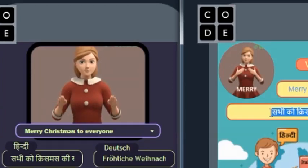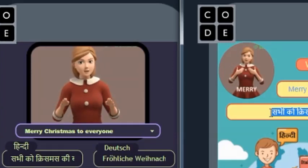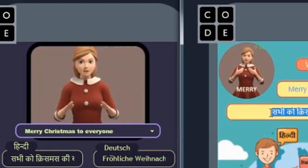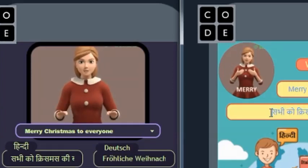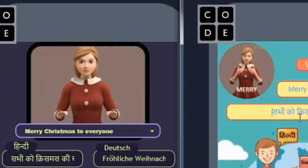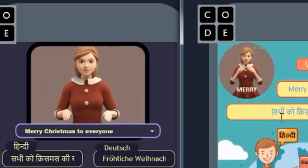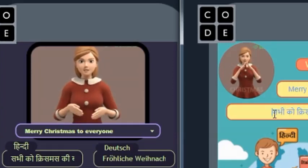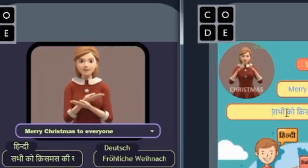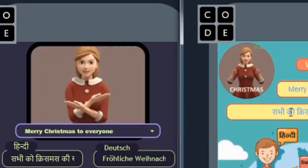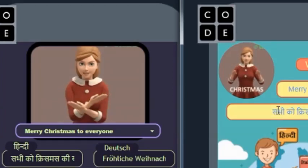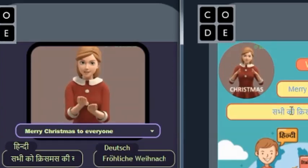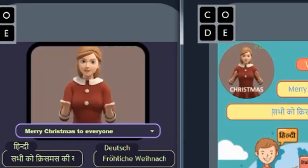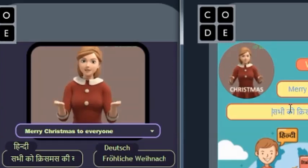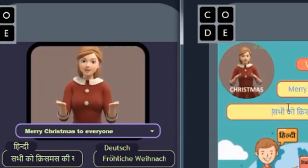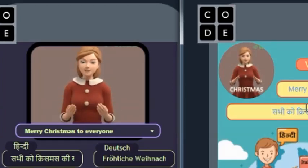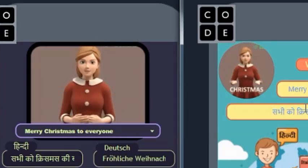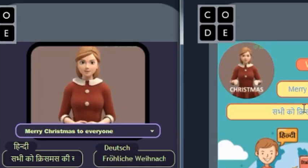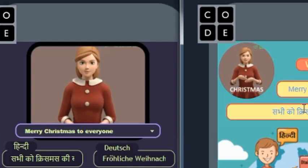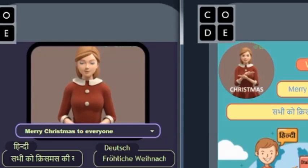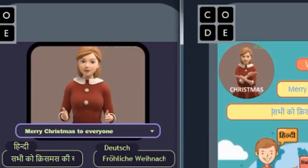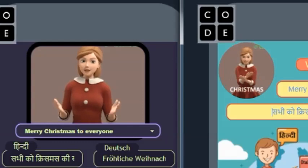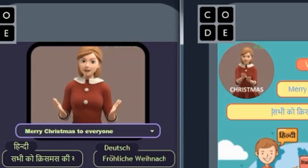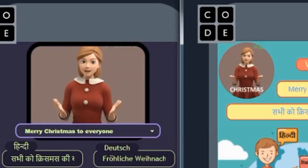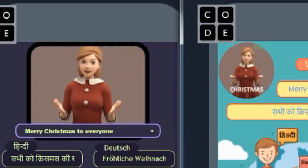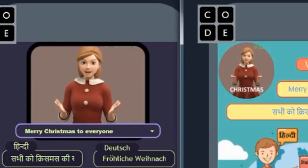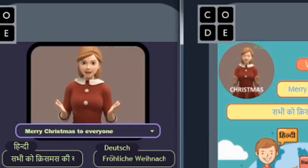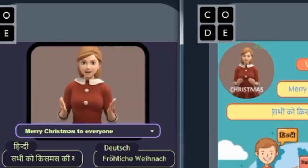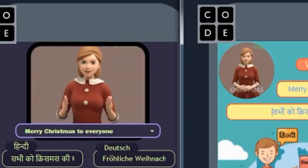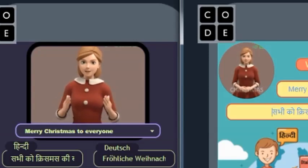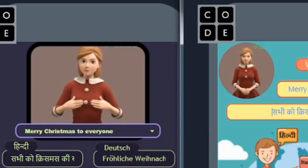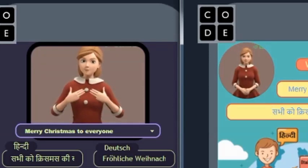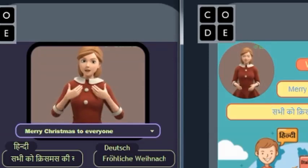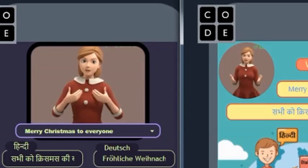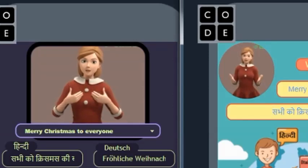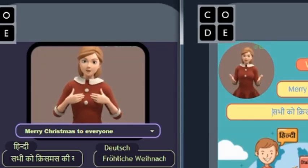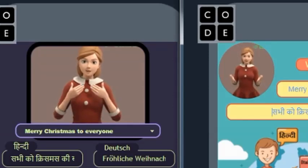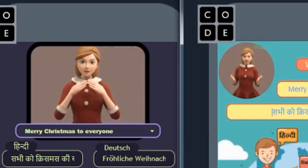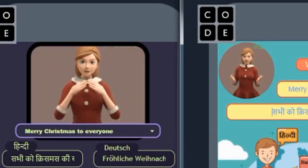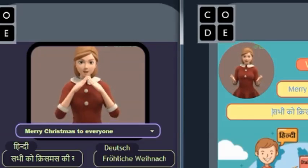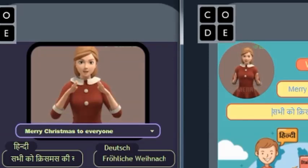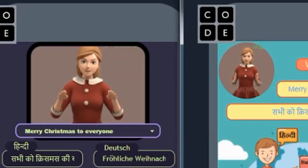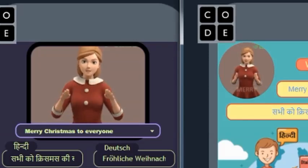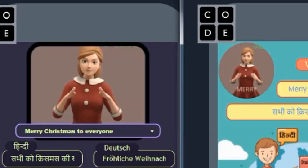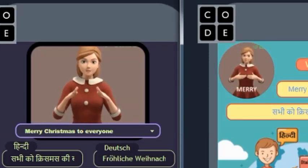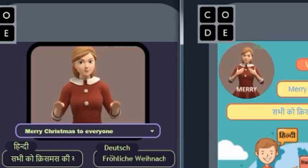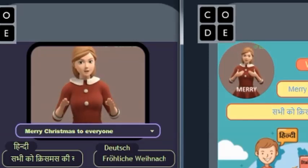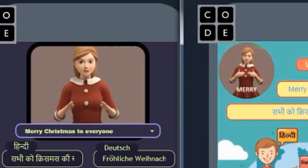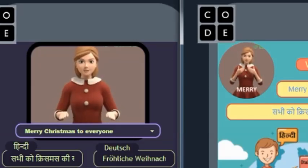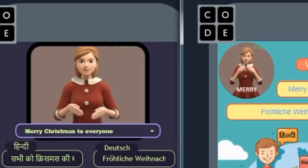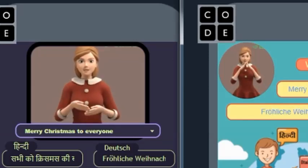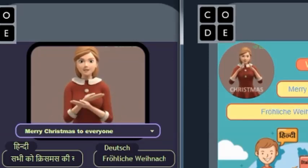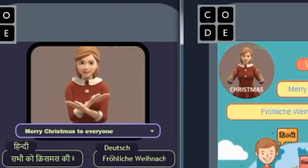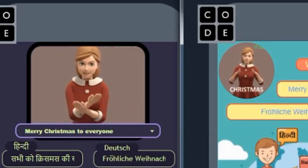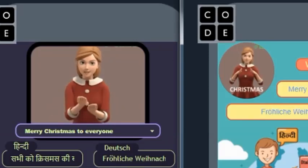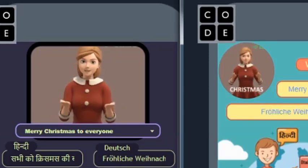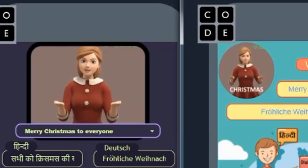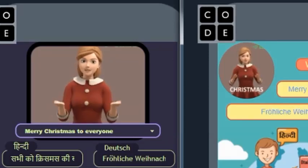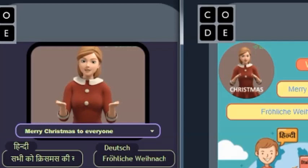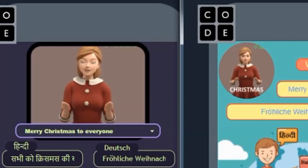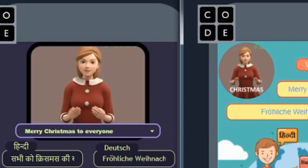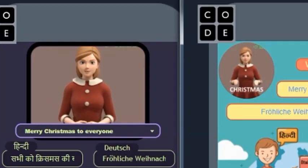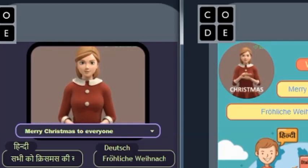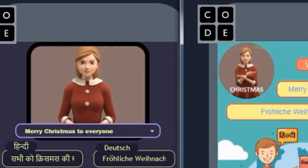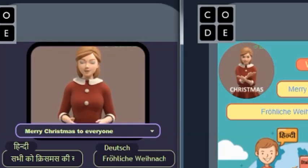Hindi translation over here also in this written form. Now let's set this Dutch named label